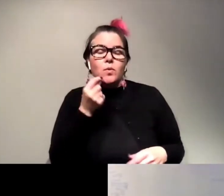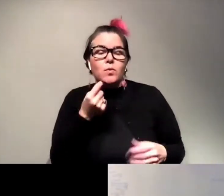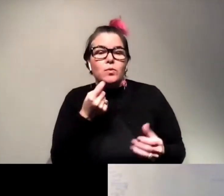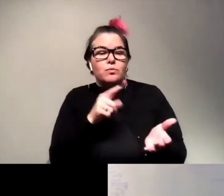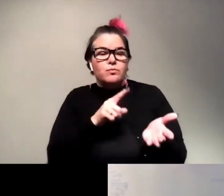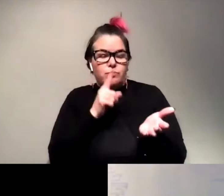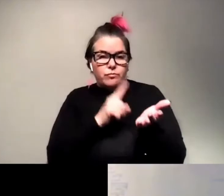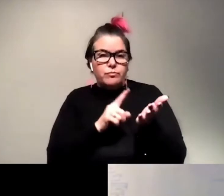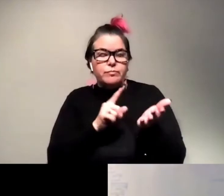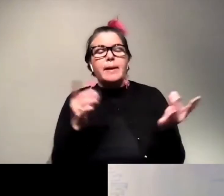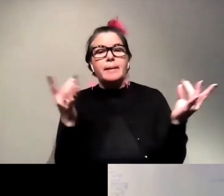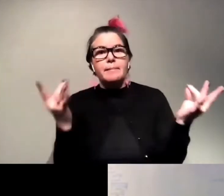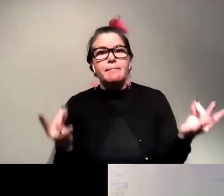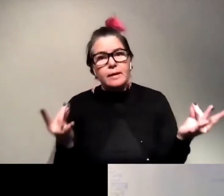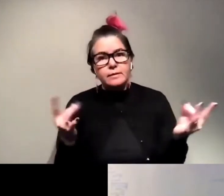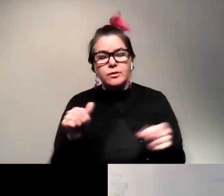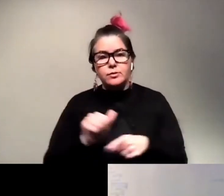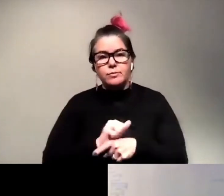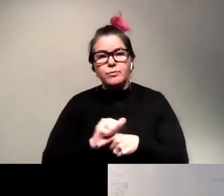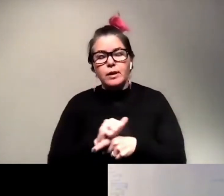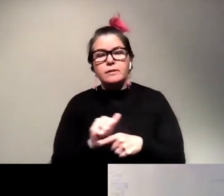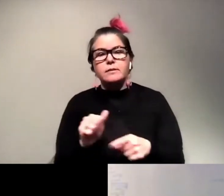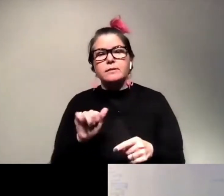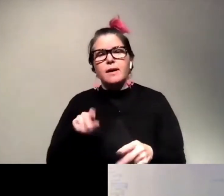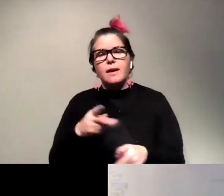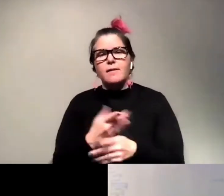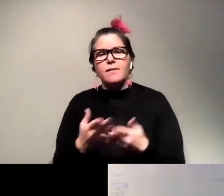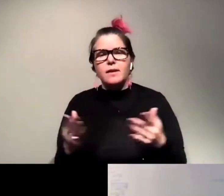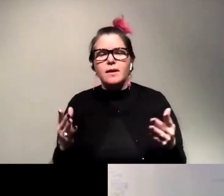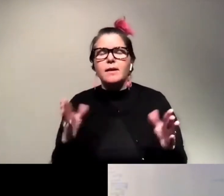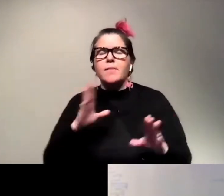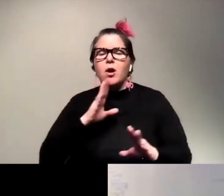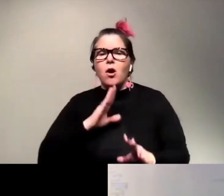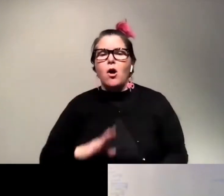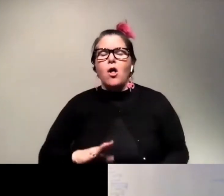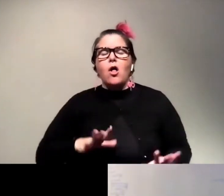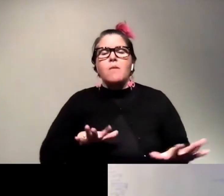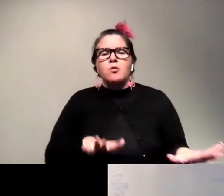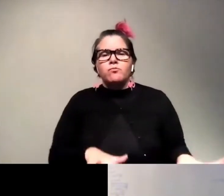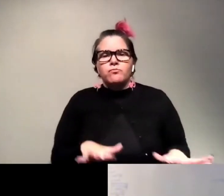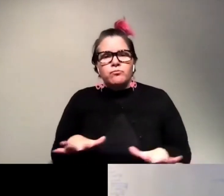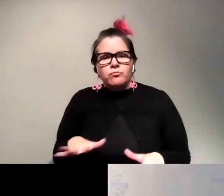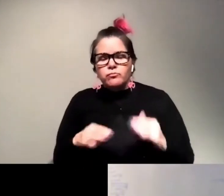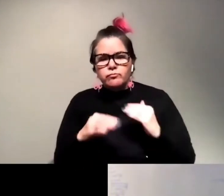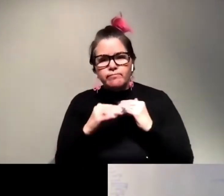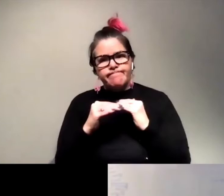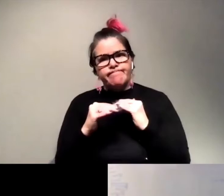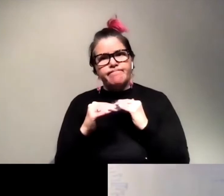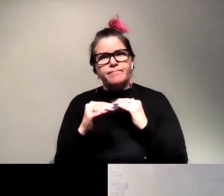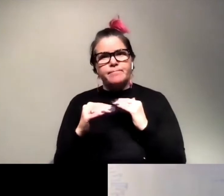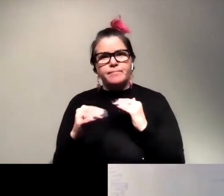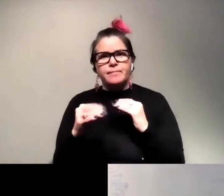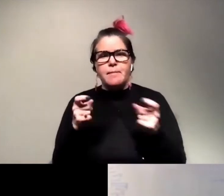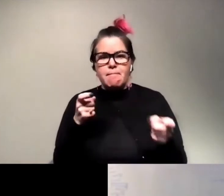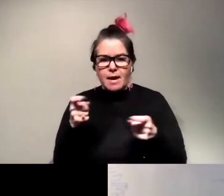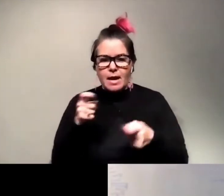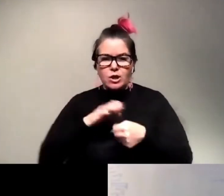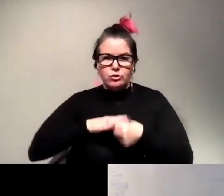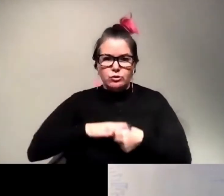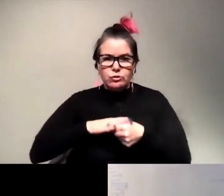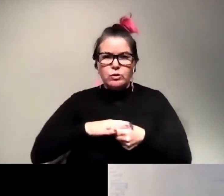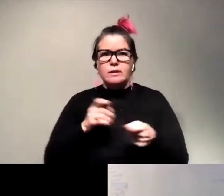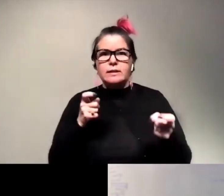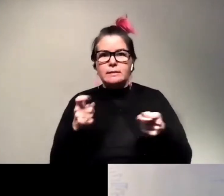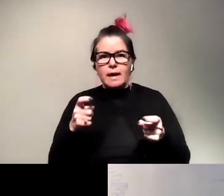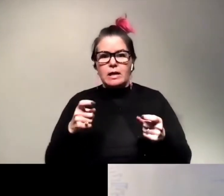like meditation practices, things that sort of keep us really calm and cool and level, and we can just sort of manage our stress and manage our state